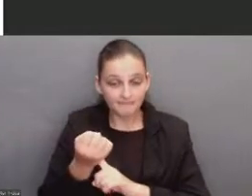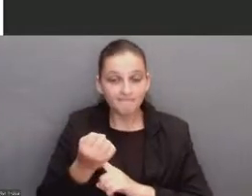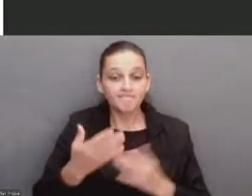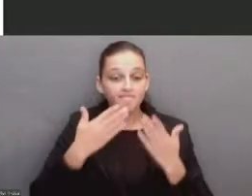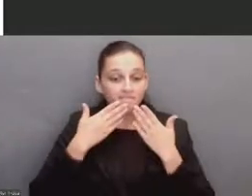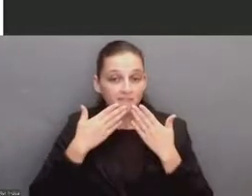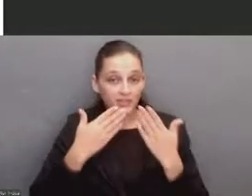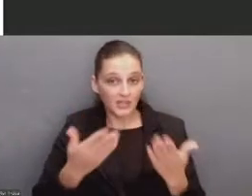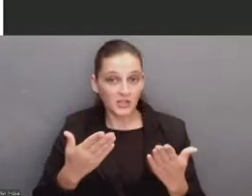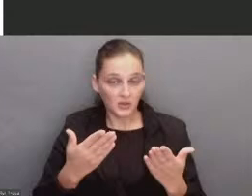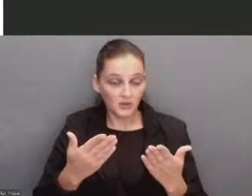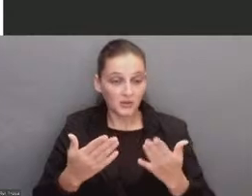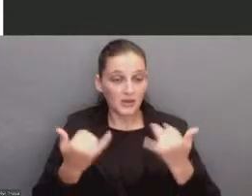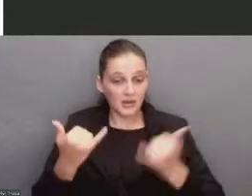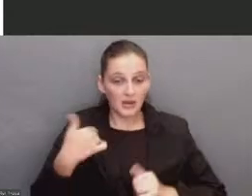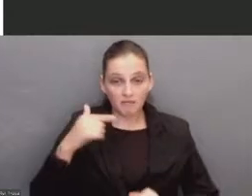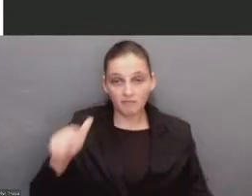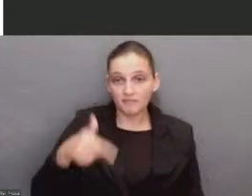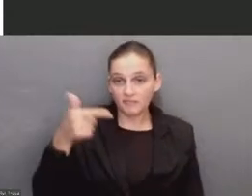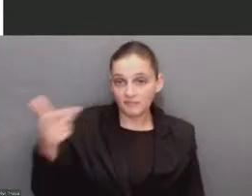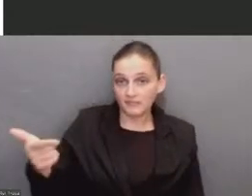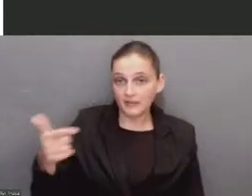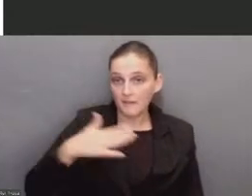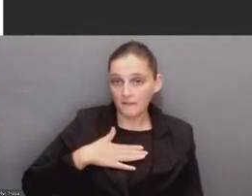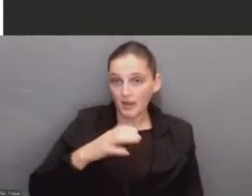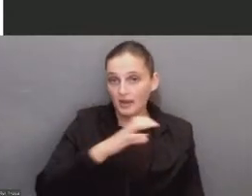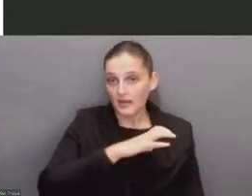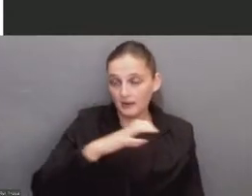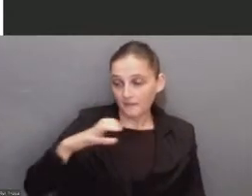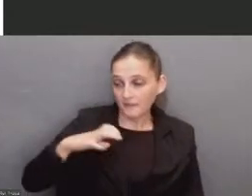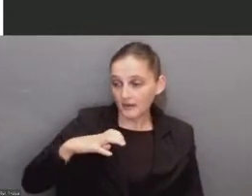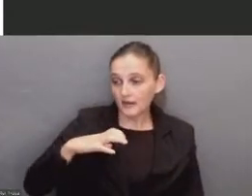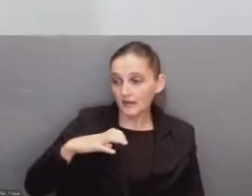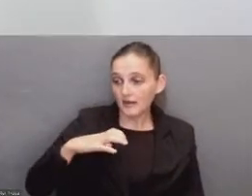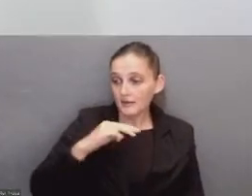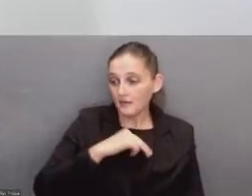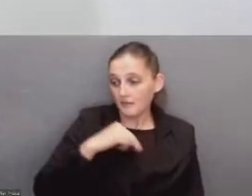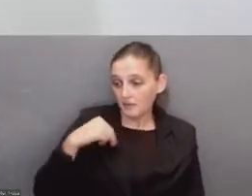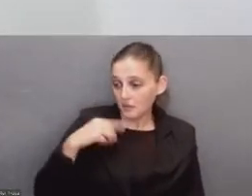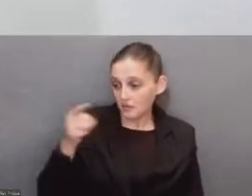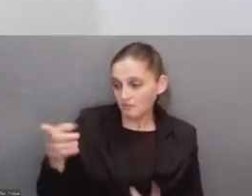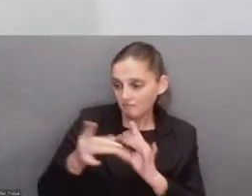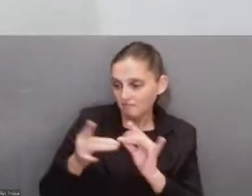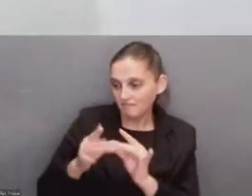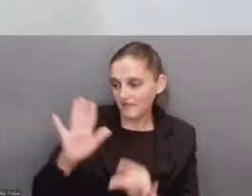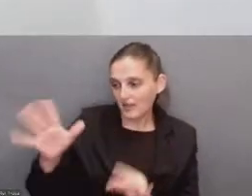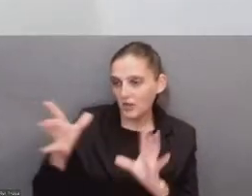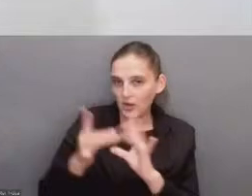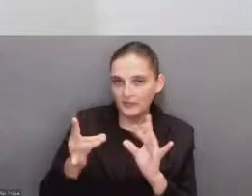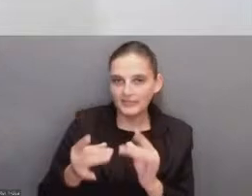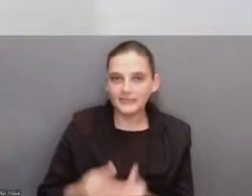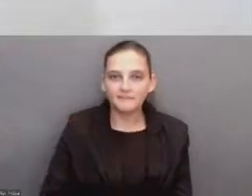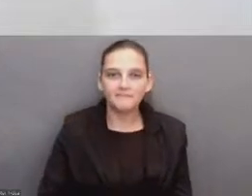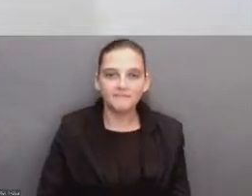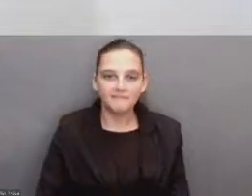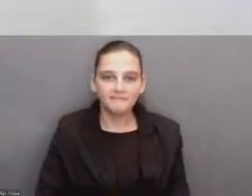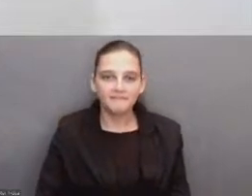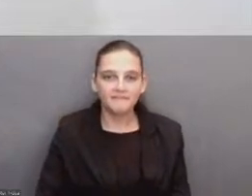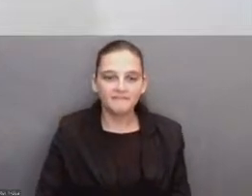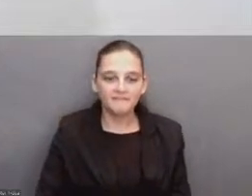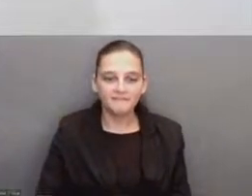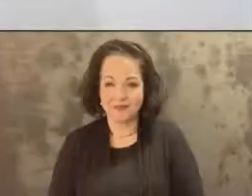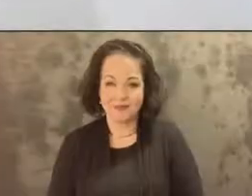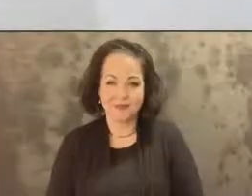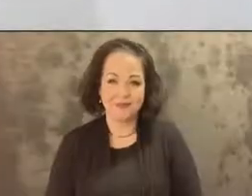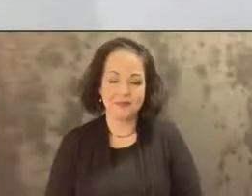like to certainly turn it over to my subcommittee members to add their additional comments. Let's see